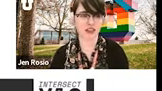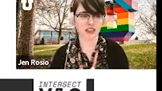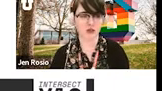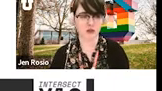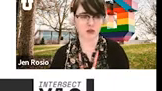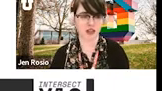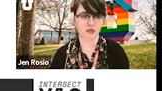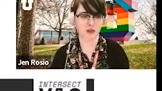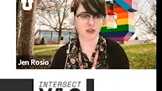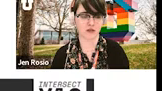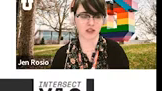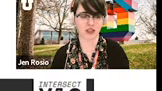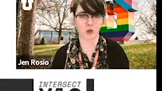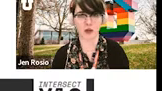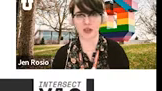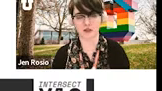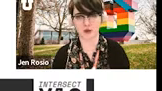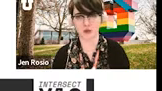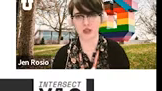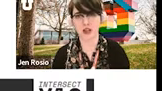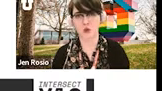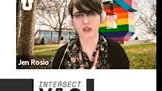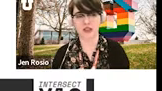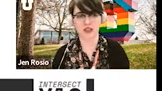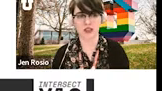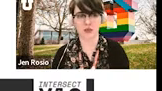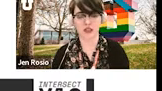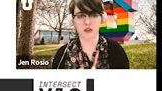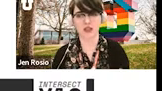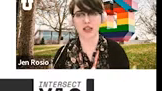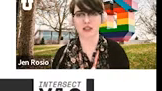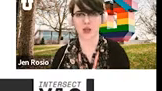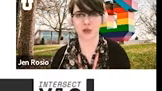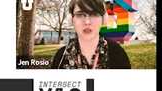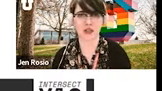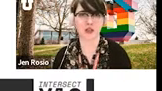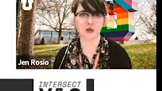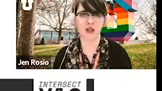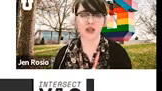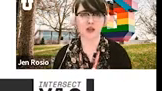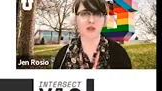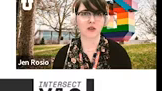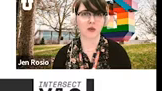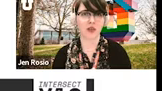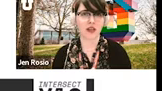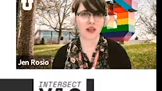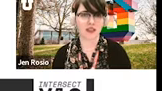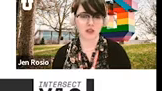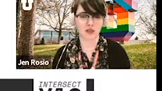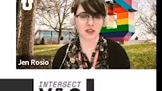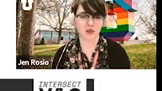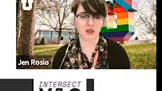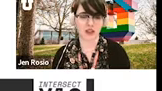design caused visual strain and flickering effect on web platforms, where the designer McGill took that as an opportunity to learn from